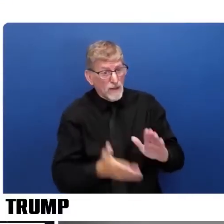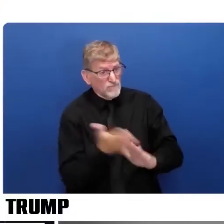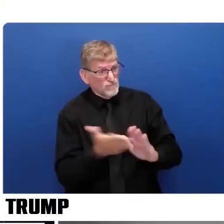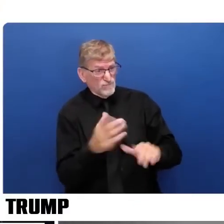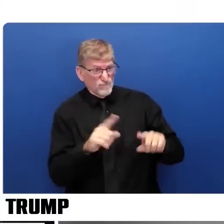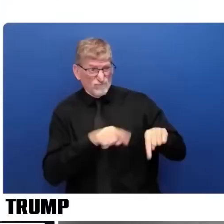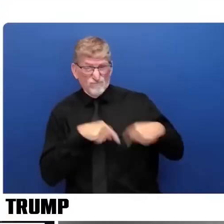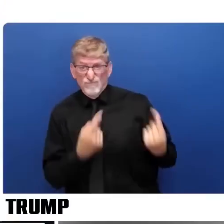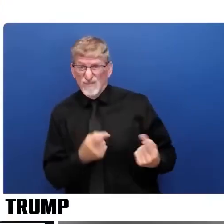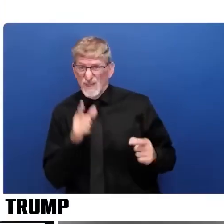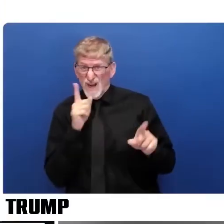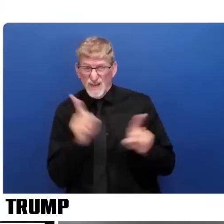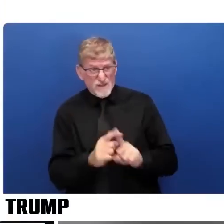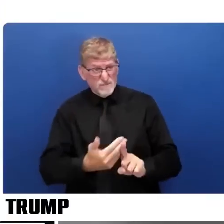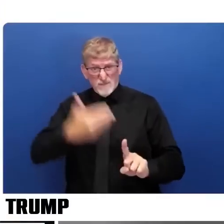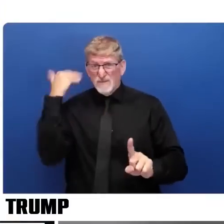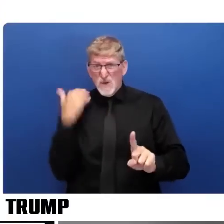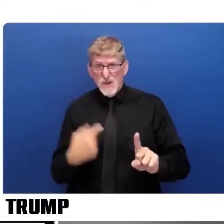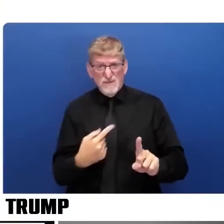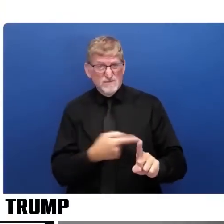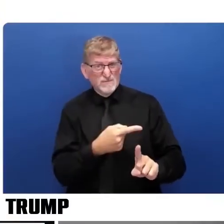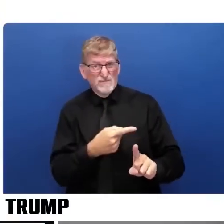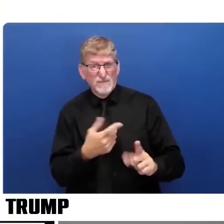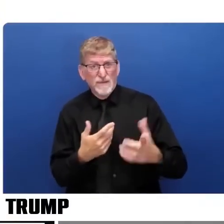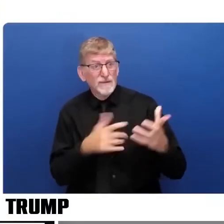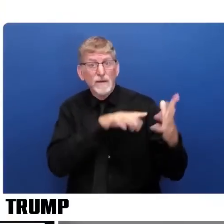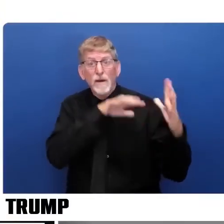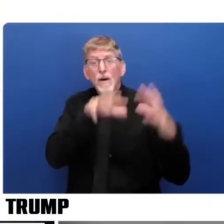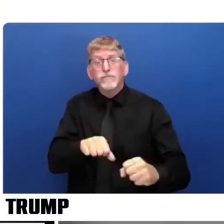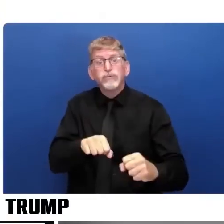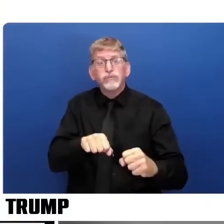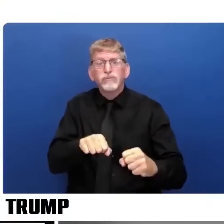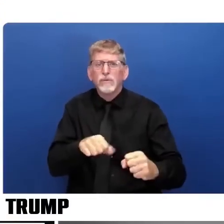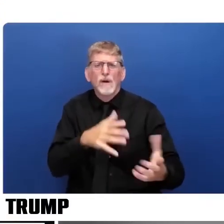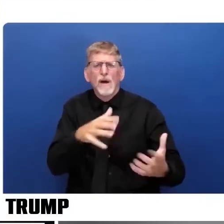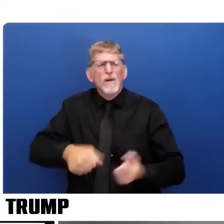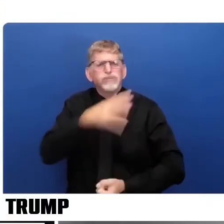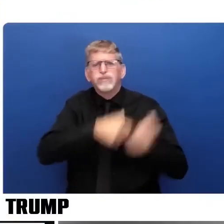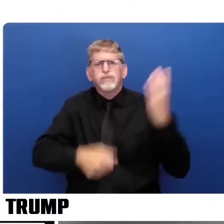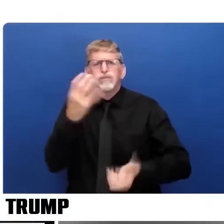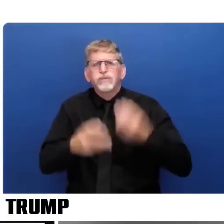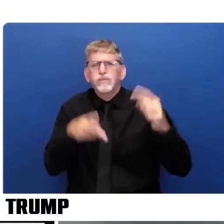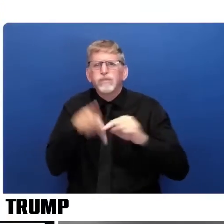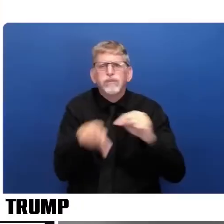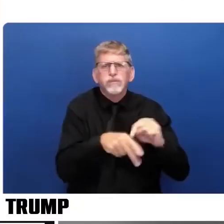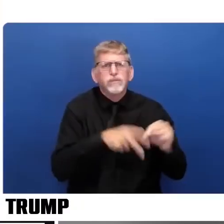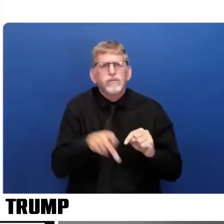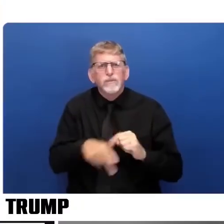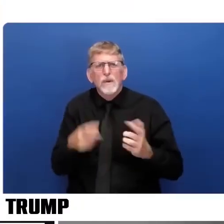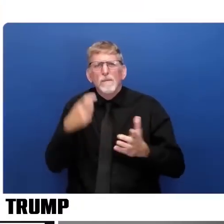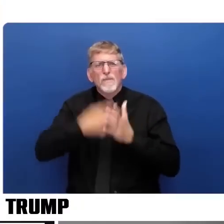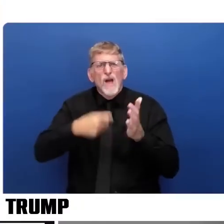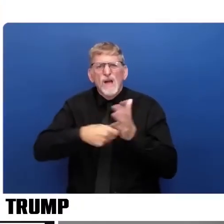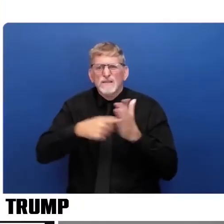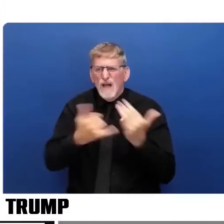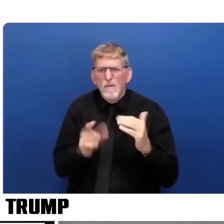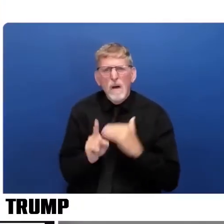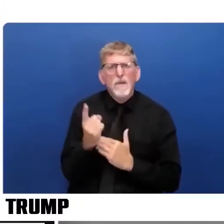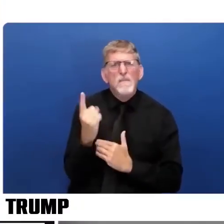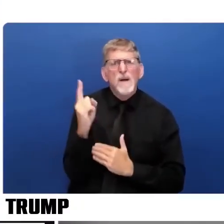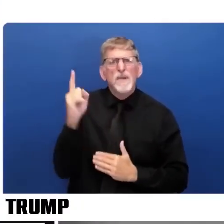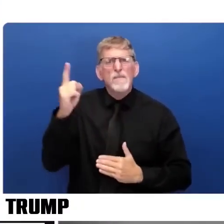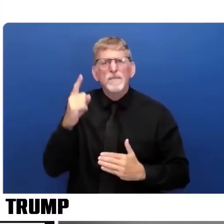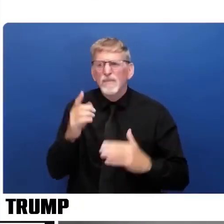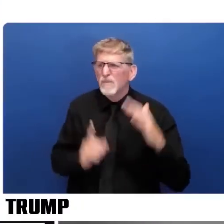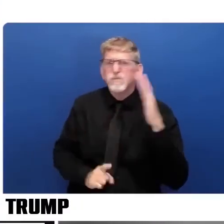took over, they got rid of it, started getting rid of it, and the prices were going up the roof. They immediately let